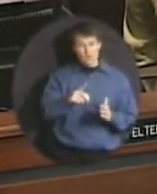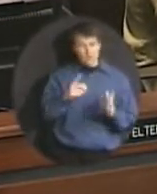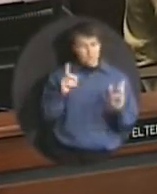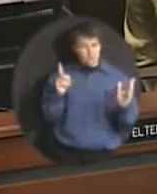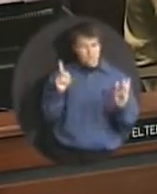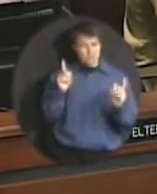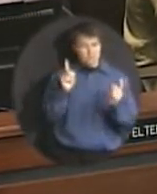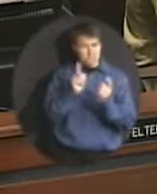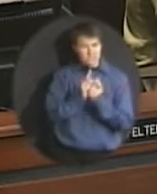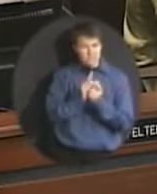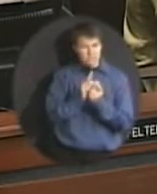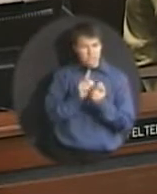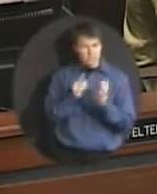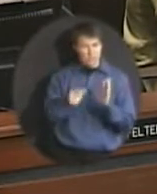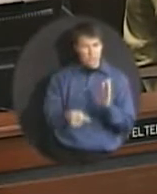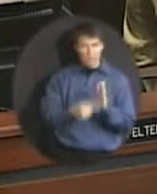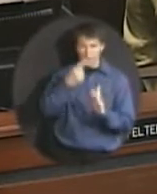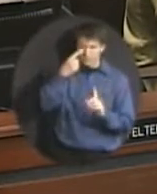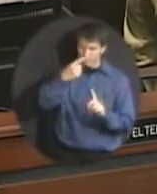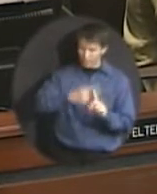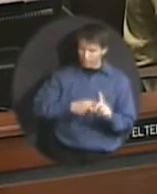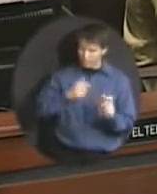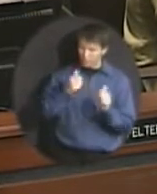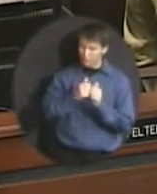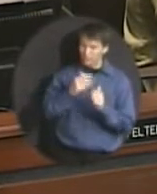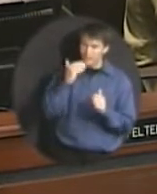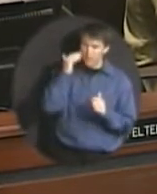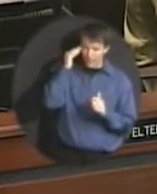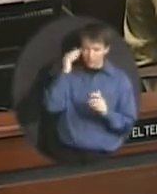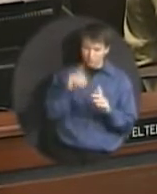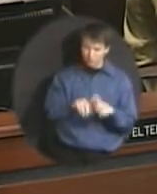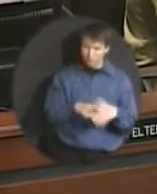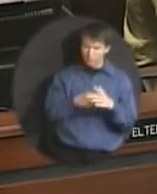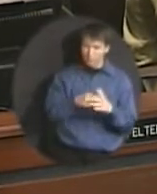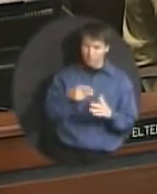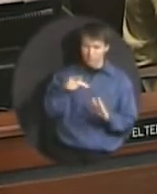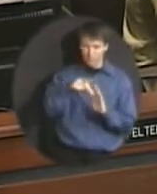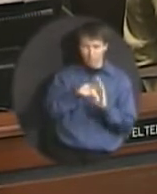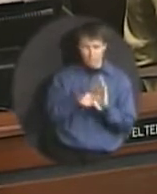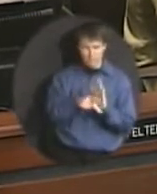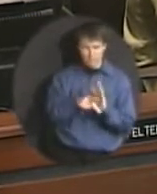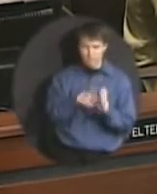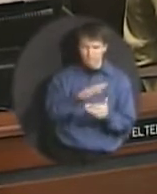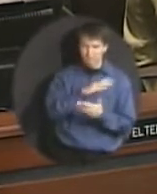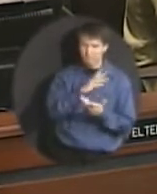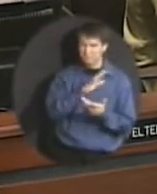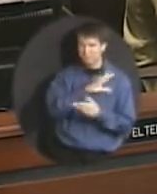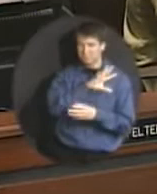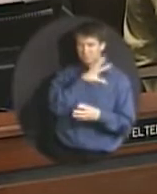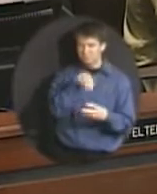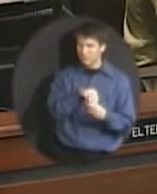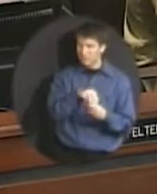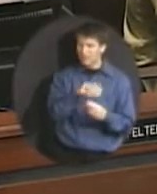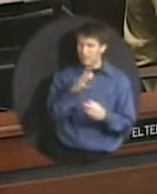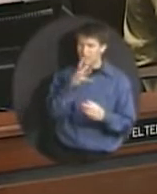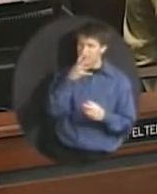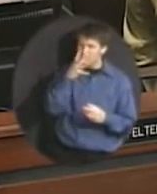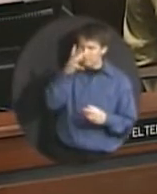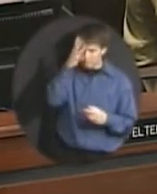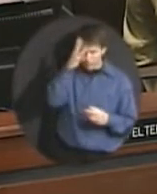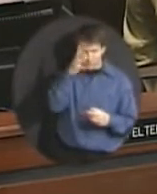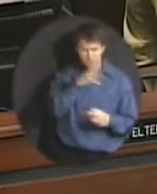month with the Head Start Policy Council, which is comprised of parents and at